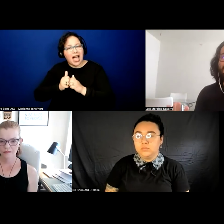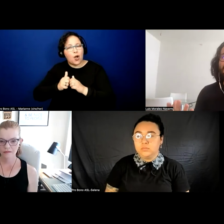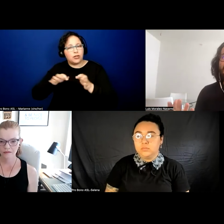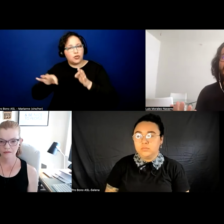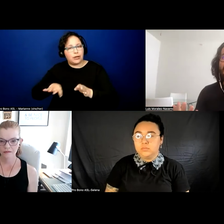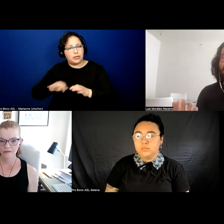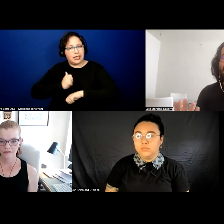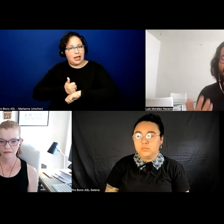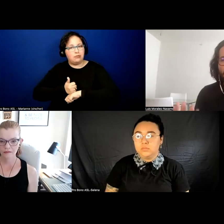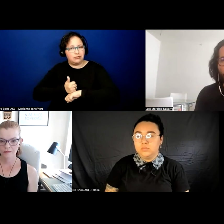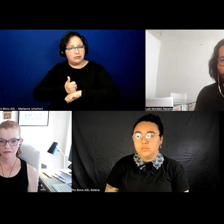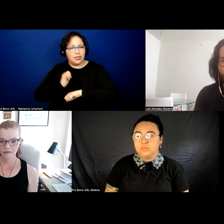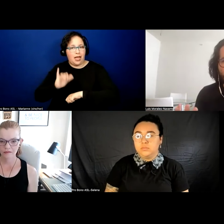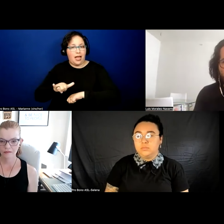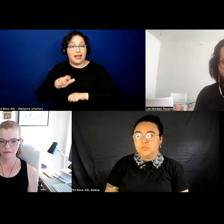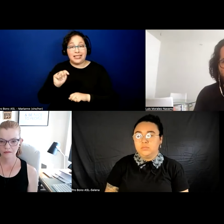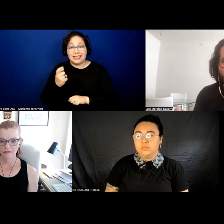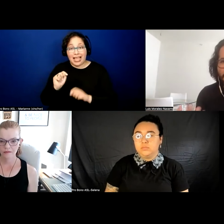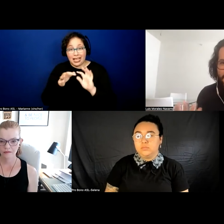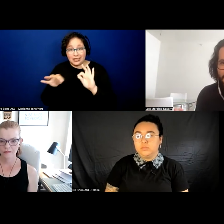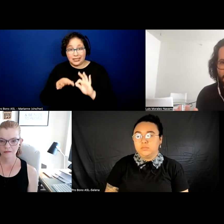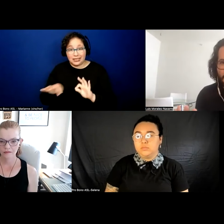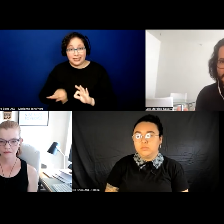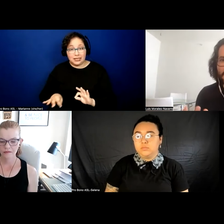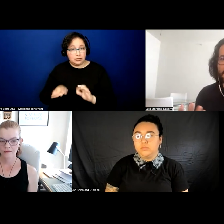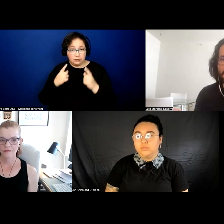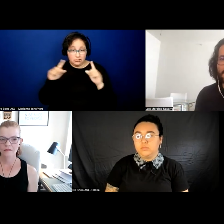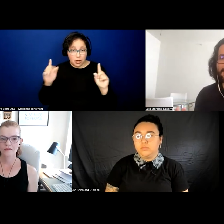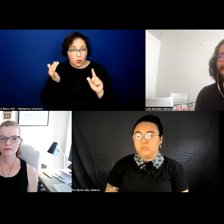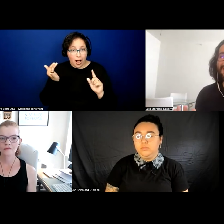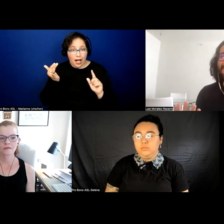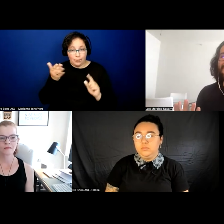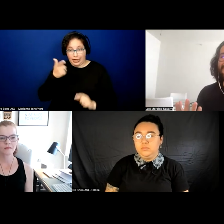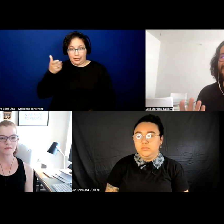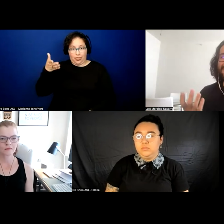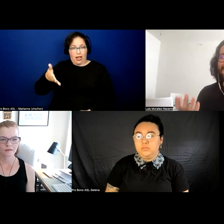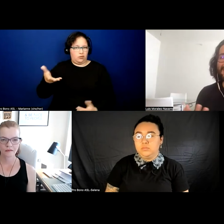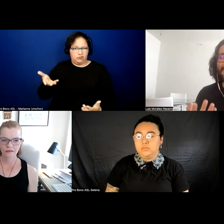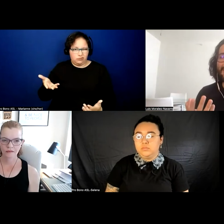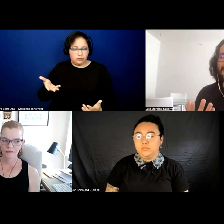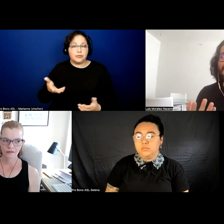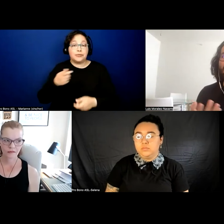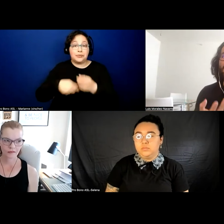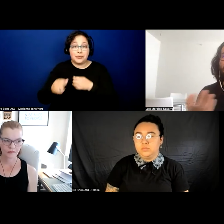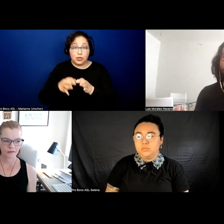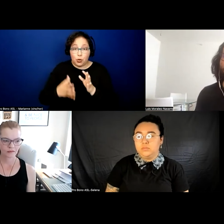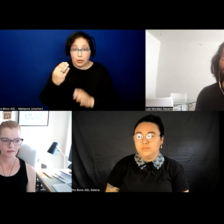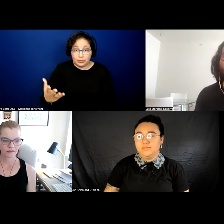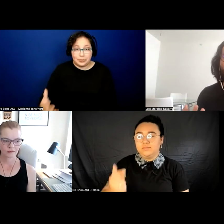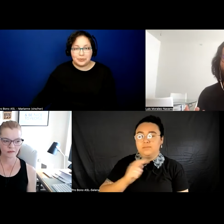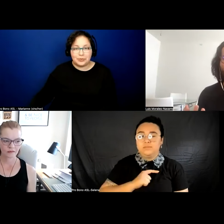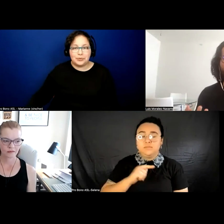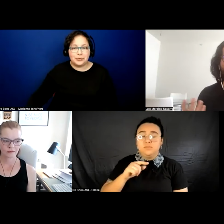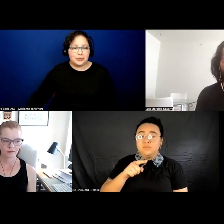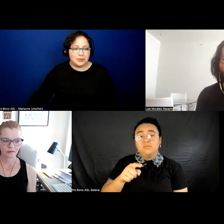Like a text description is not necessarily effective just because it exists. And it's not necessarily understandable. A